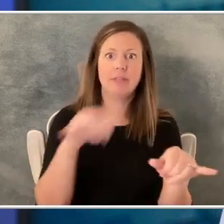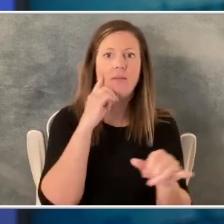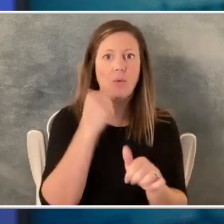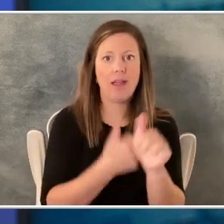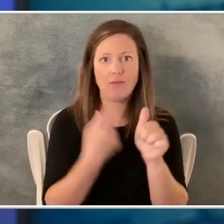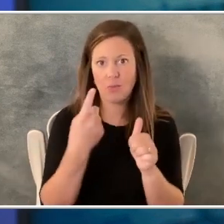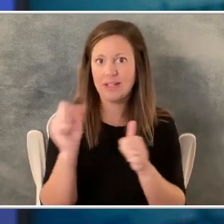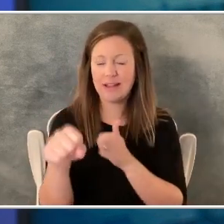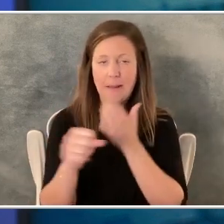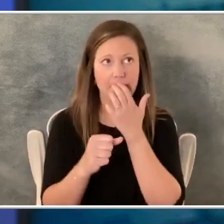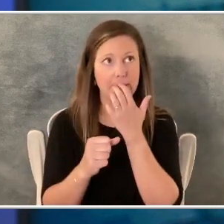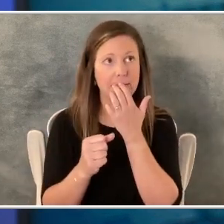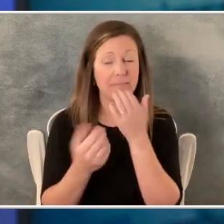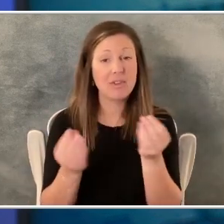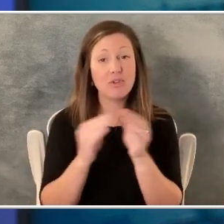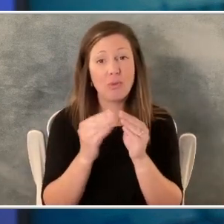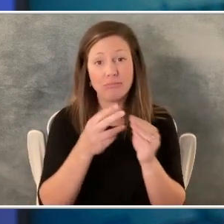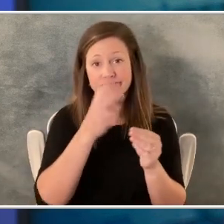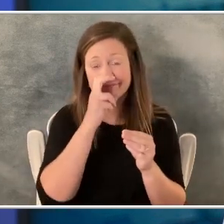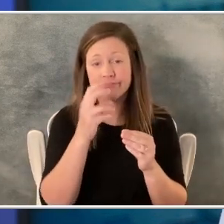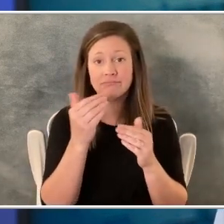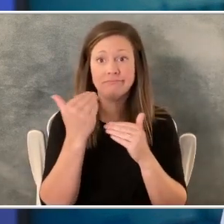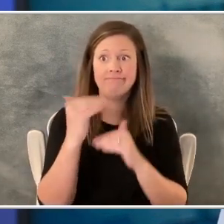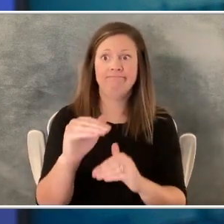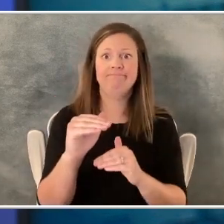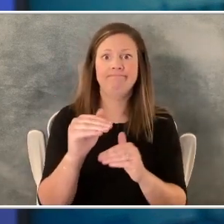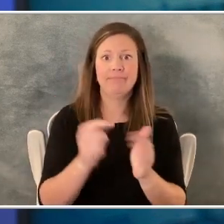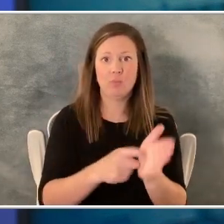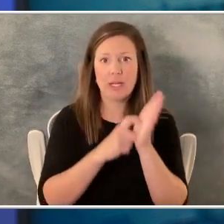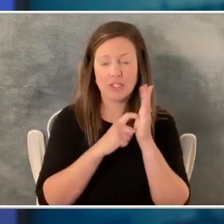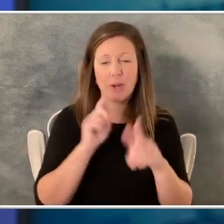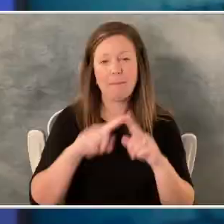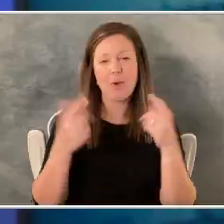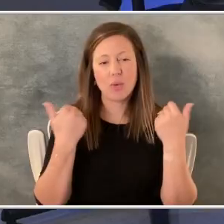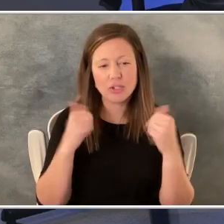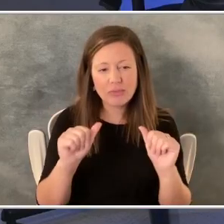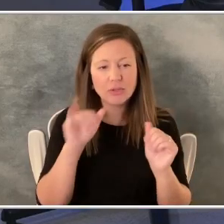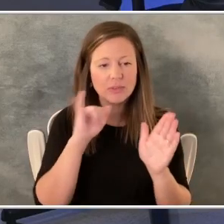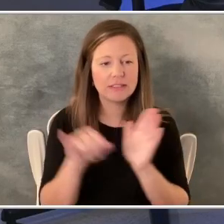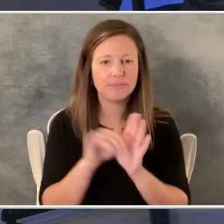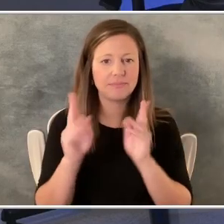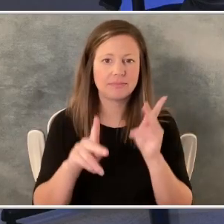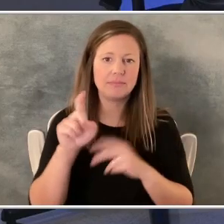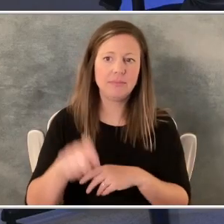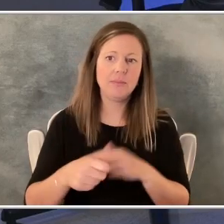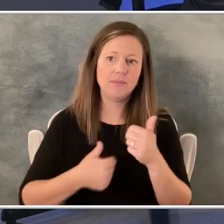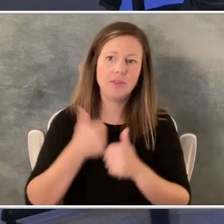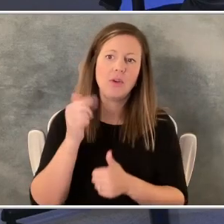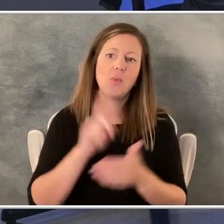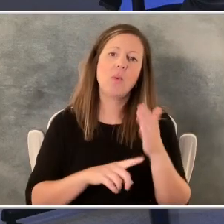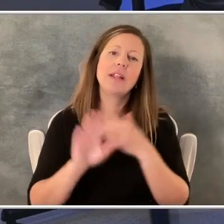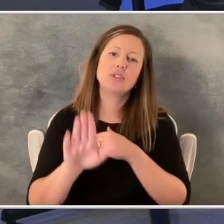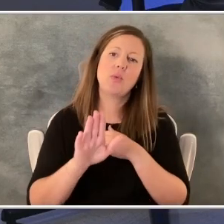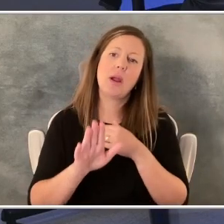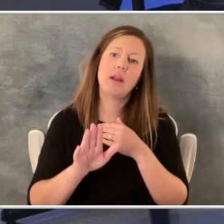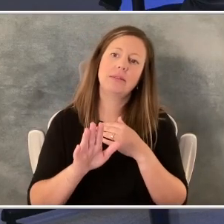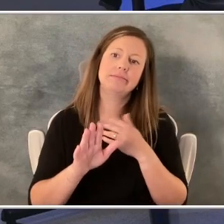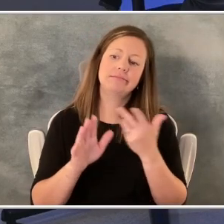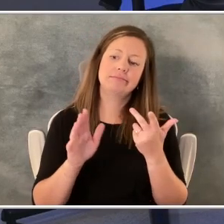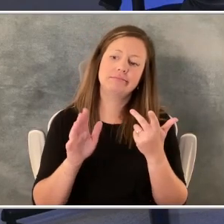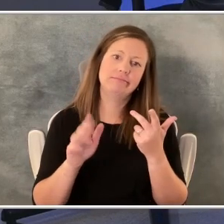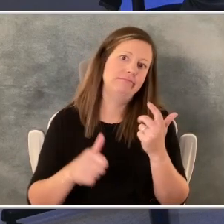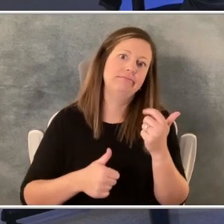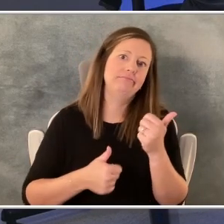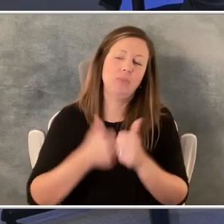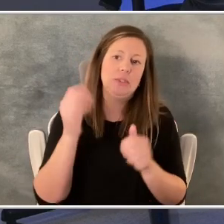others, but we're trying to maximize and identify the people that need it the most. What is your biggest message to people when it comes to lung